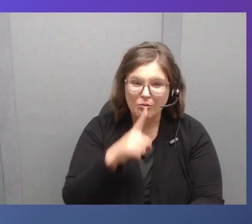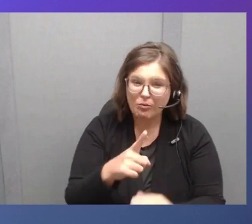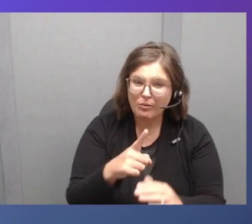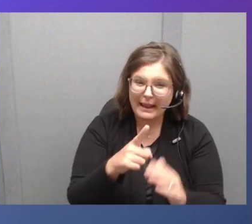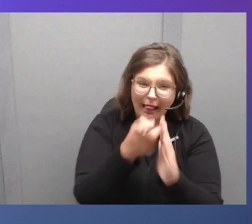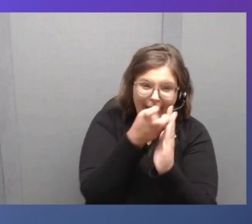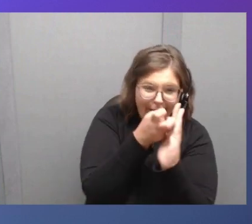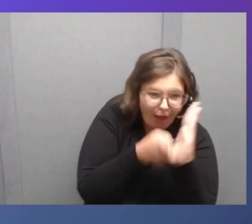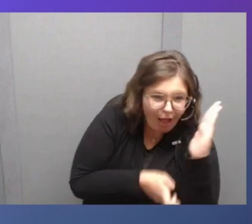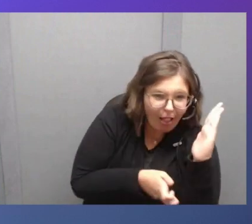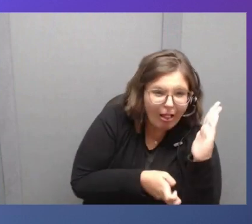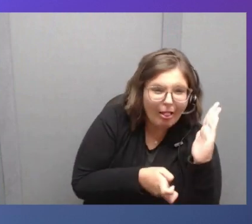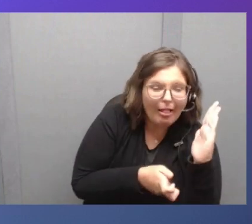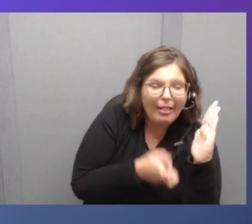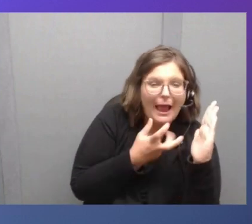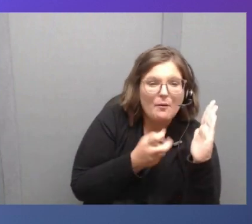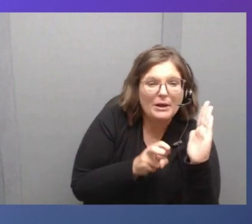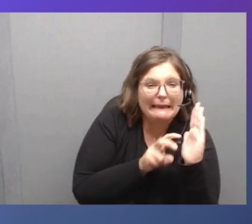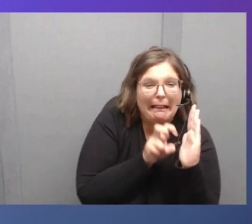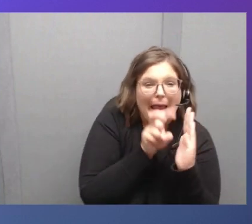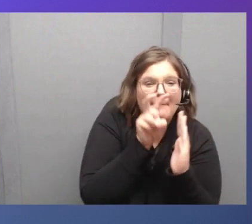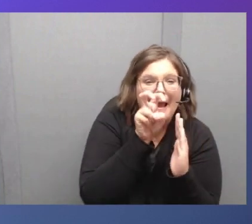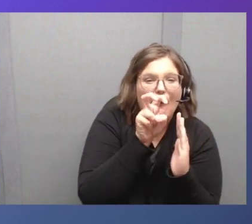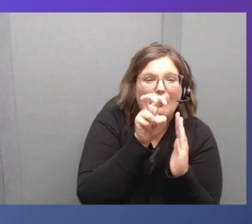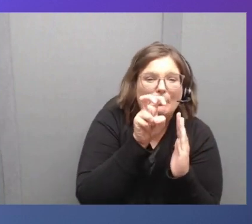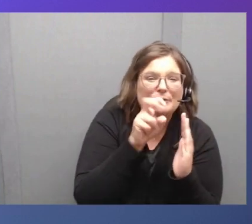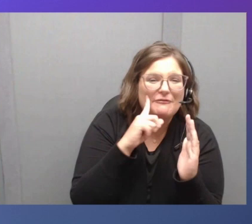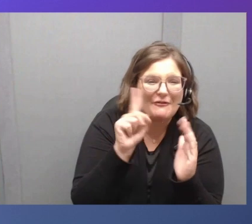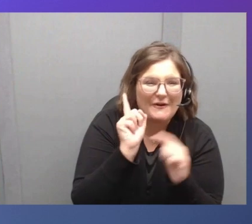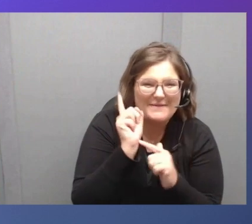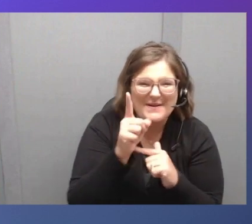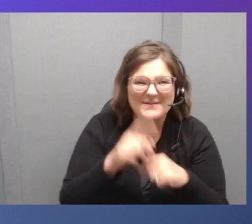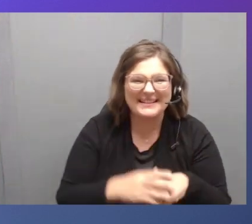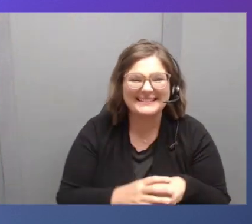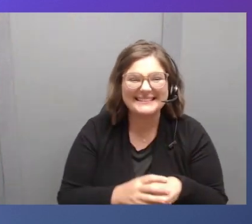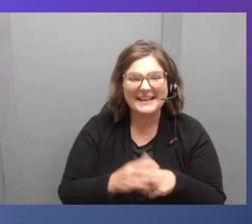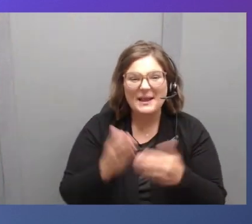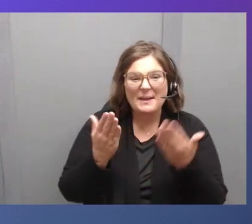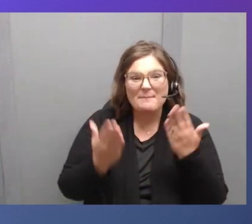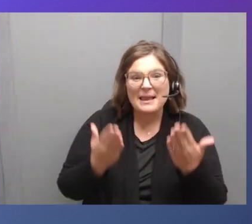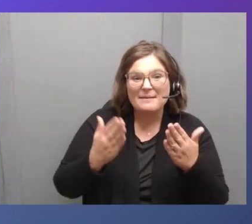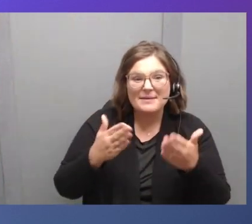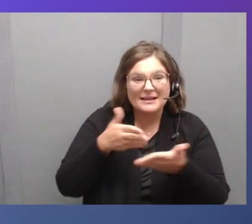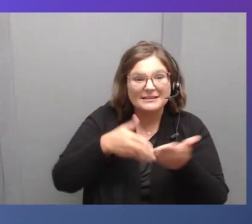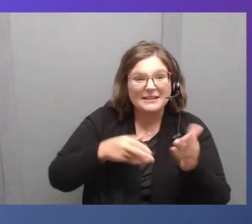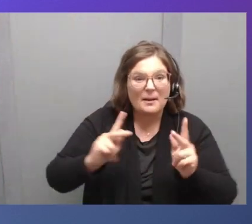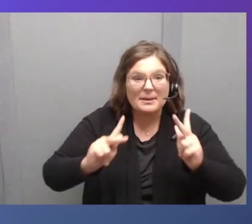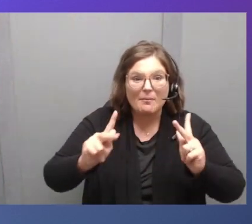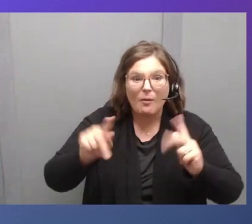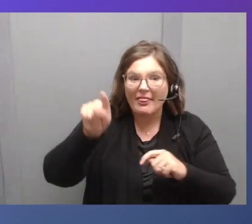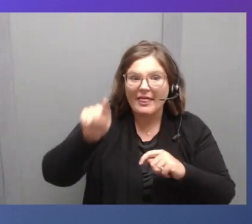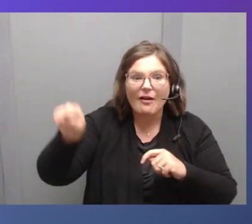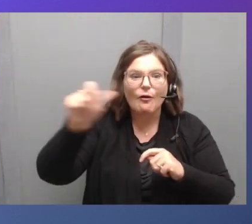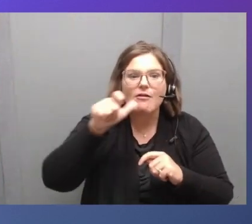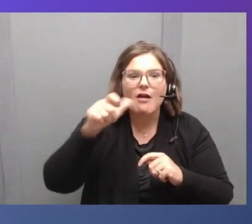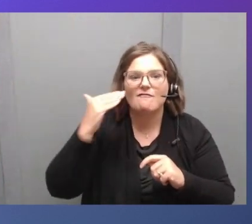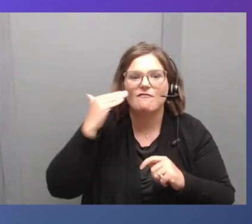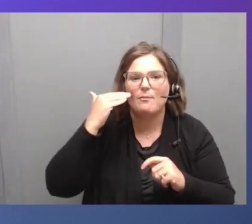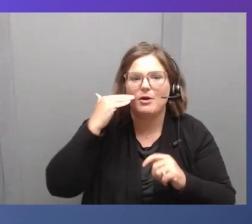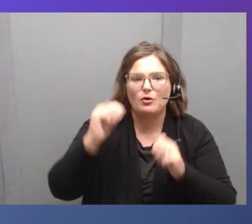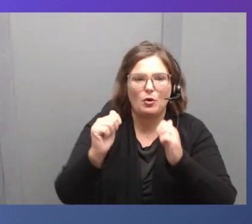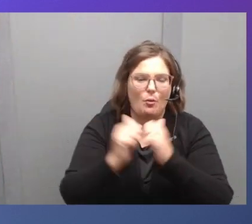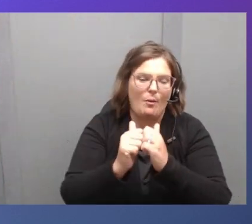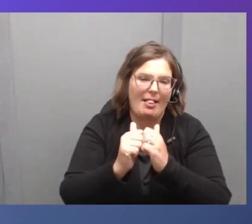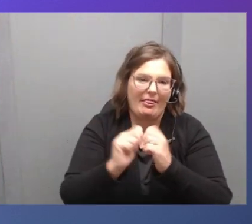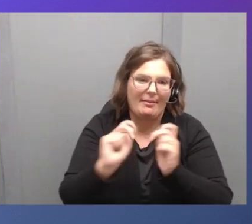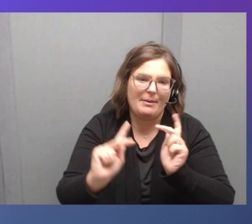I enjoy the grokking, but we do have some folks out there that may not be very familiar with how customers are taking a look at this or how it directly